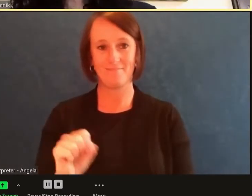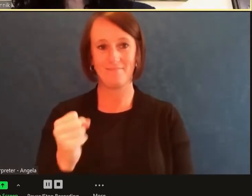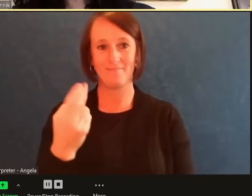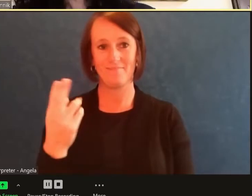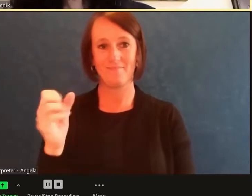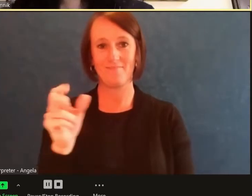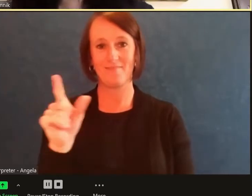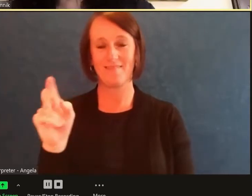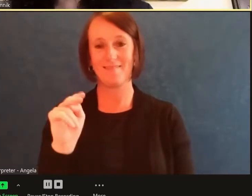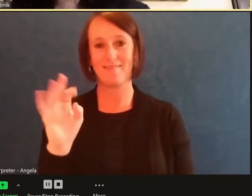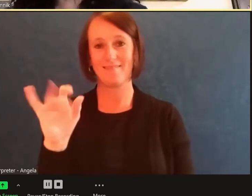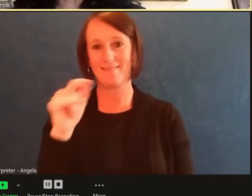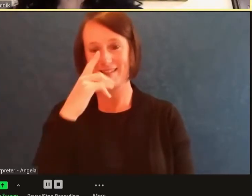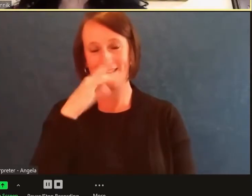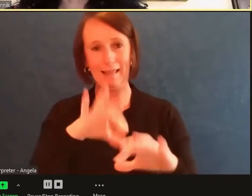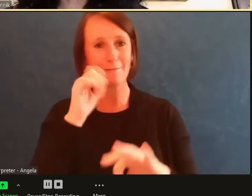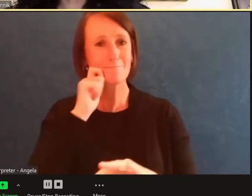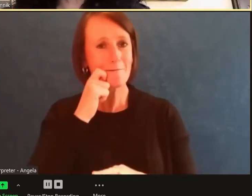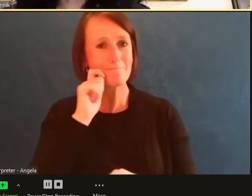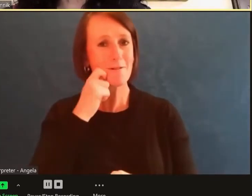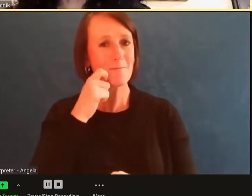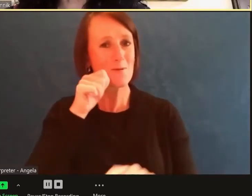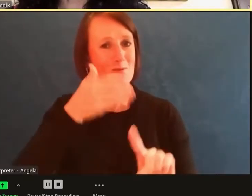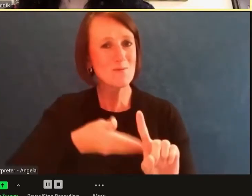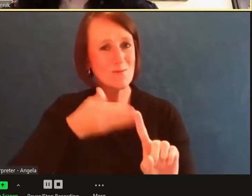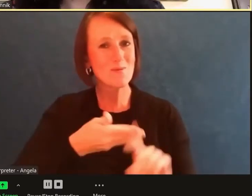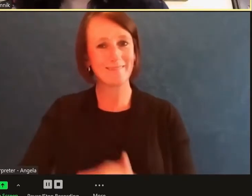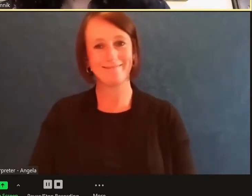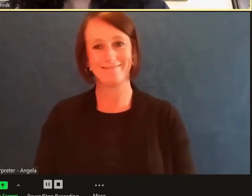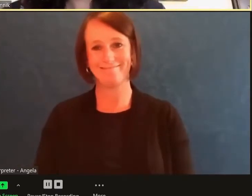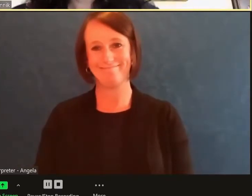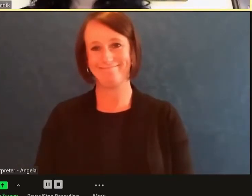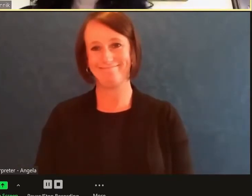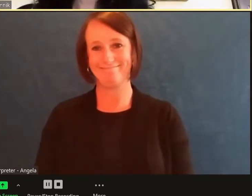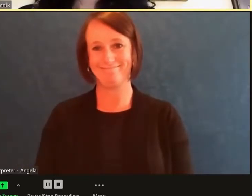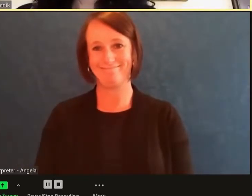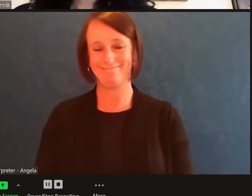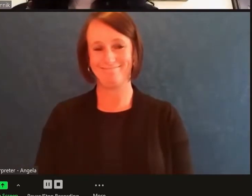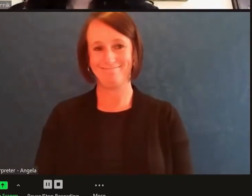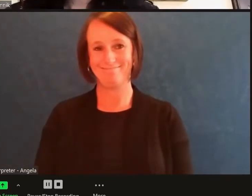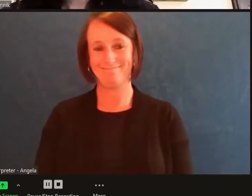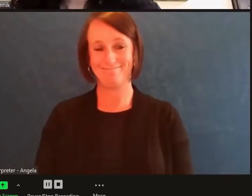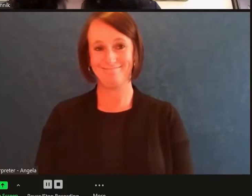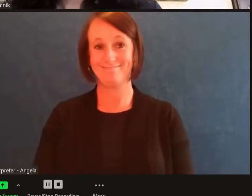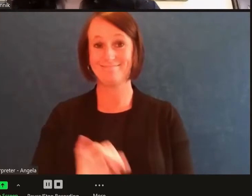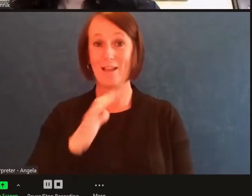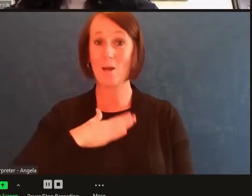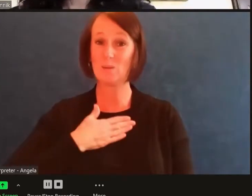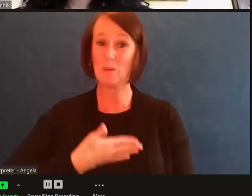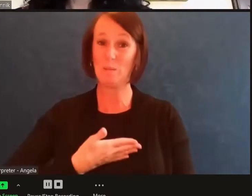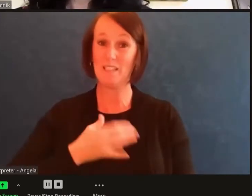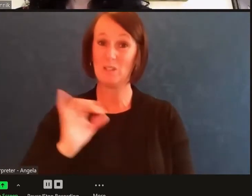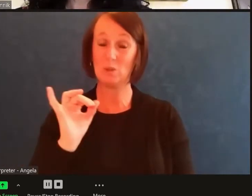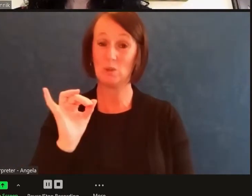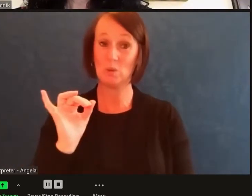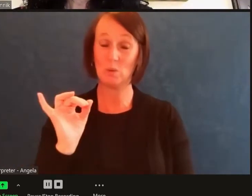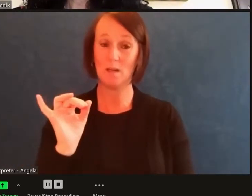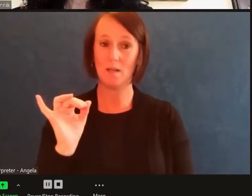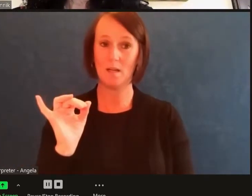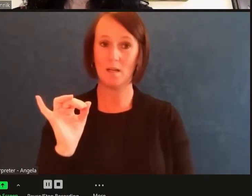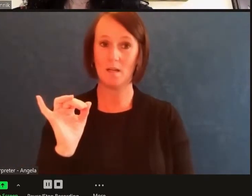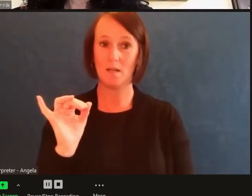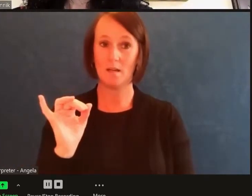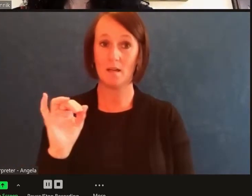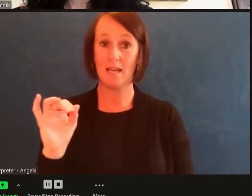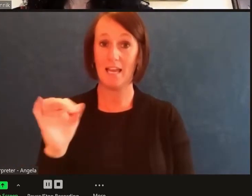We're learning all kinds of neat new things about you in this interview. Yeah, I also admitted recently I turned off a Raptor game